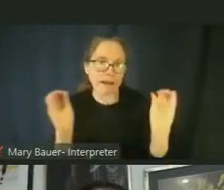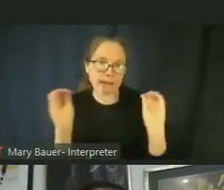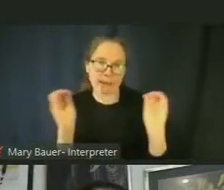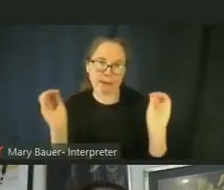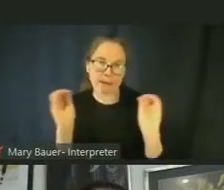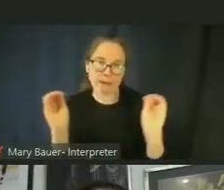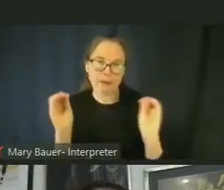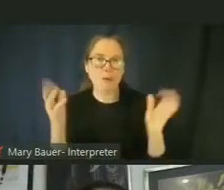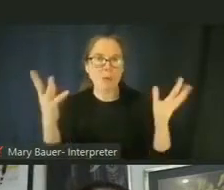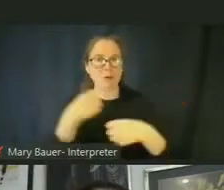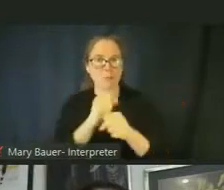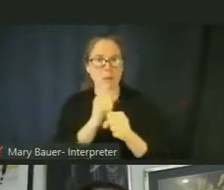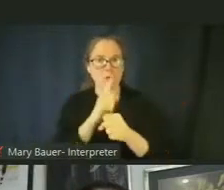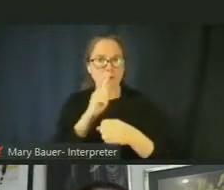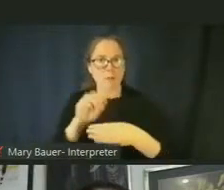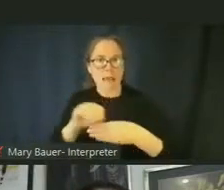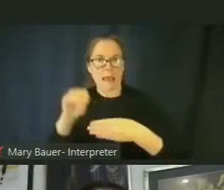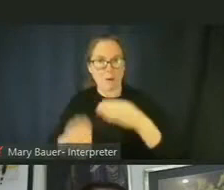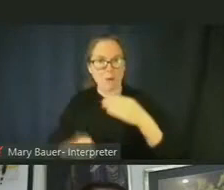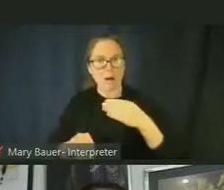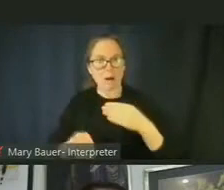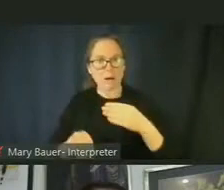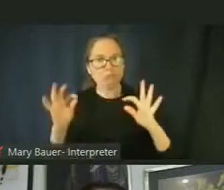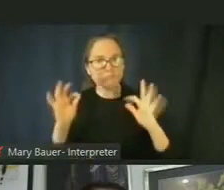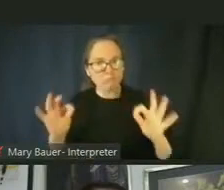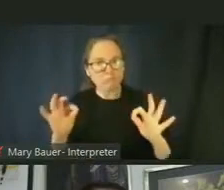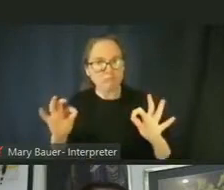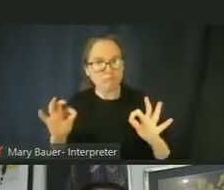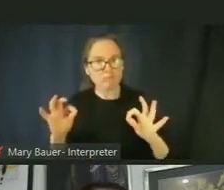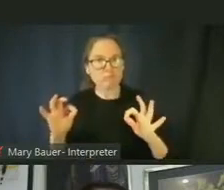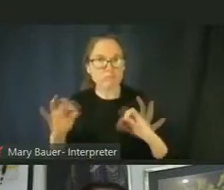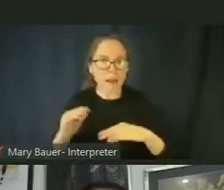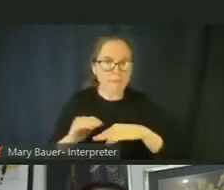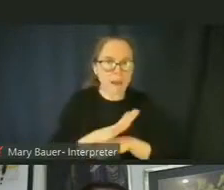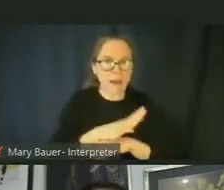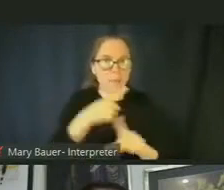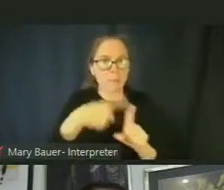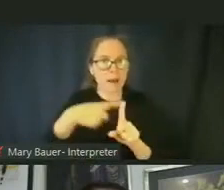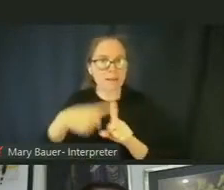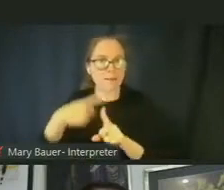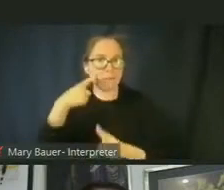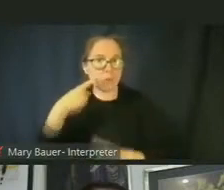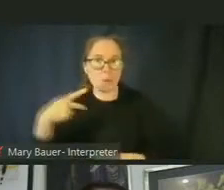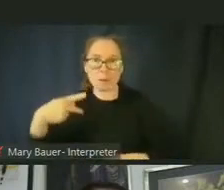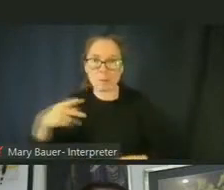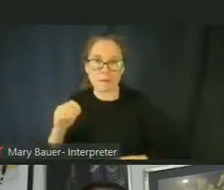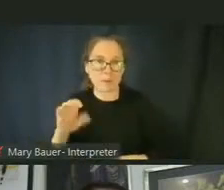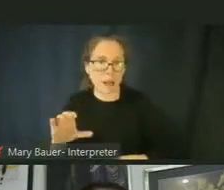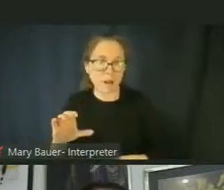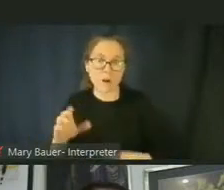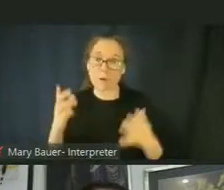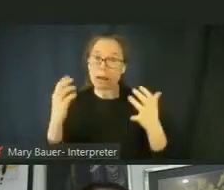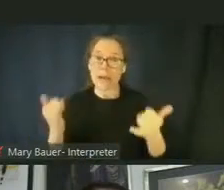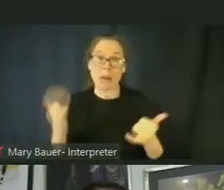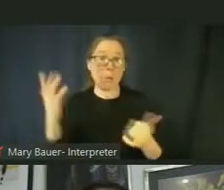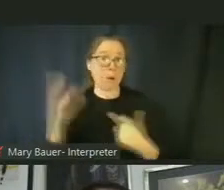our communities of color. I think this is unprecedented in science,